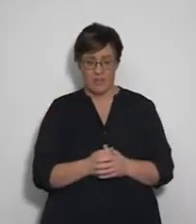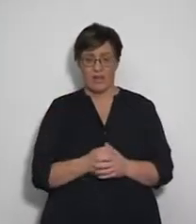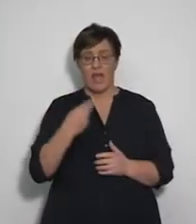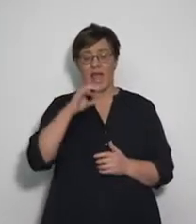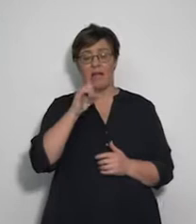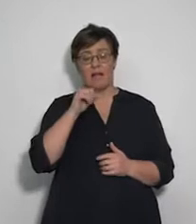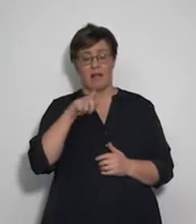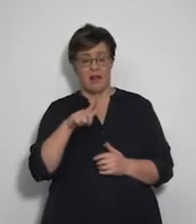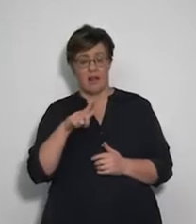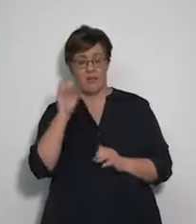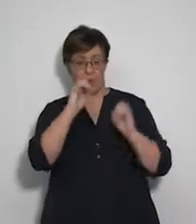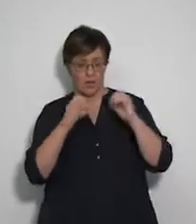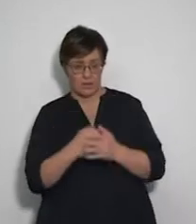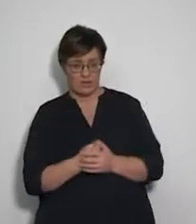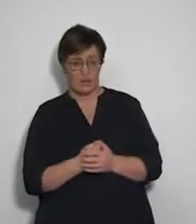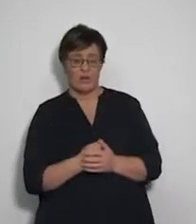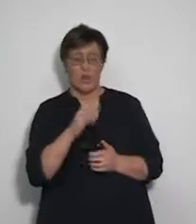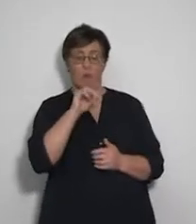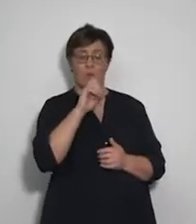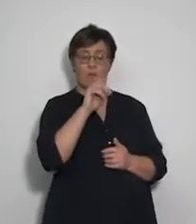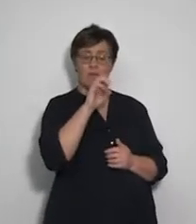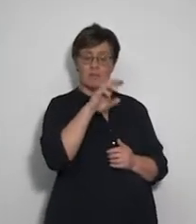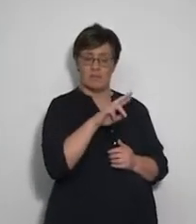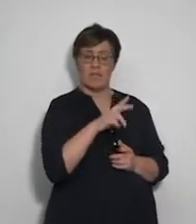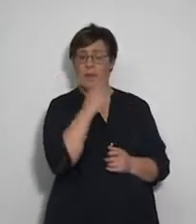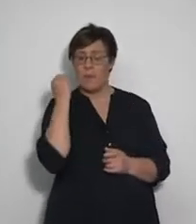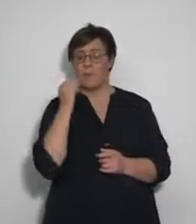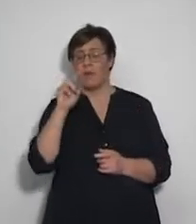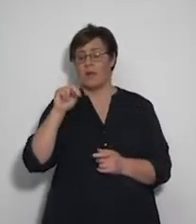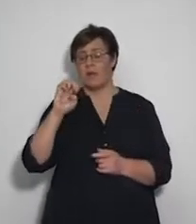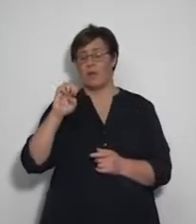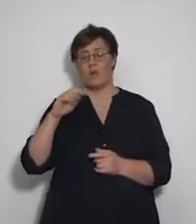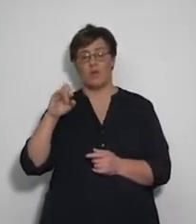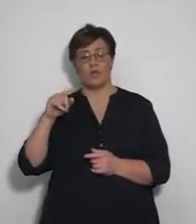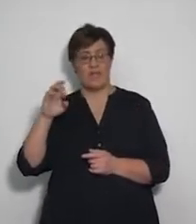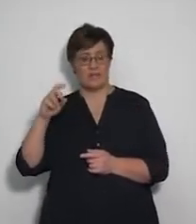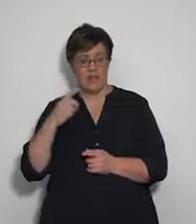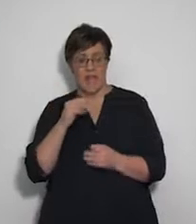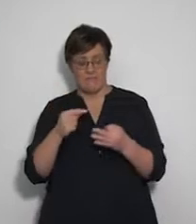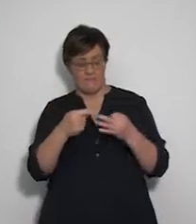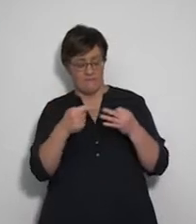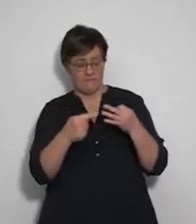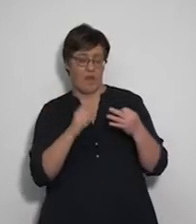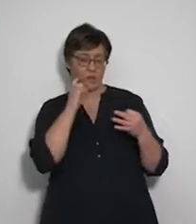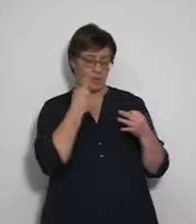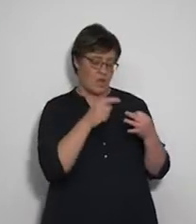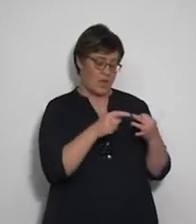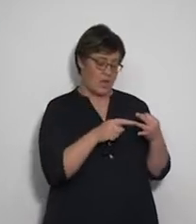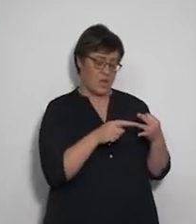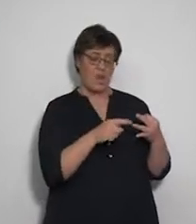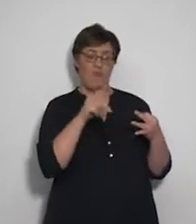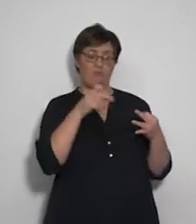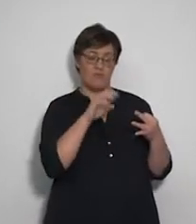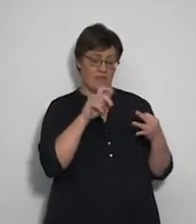is a helical molecule. It's made up of monomers called nucleotides. Each nucleotide consists of 3 parts, a sugar,